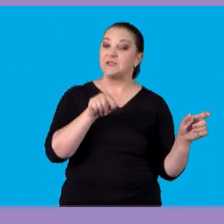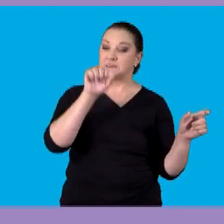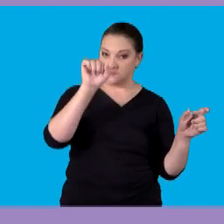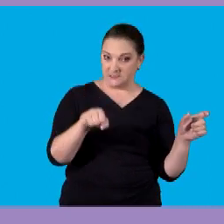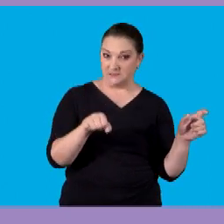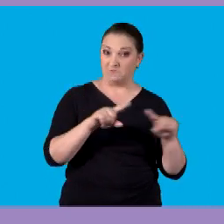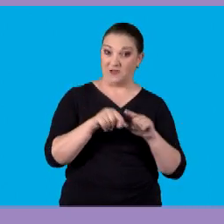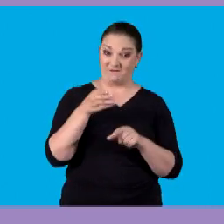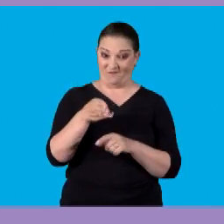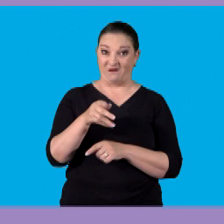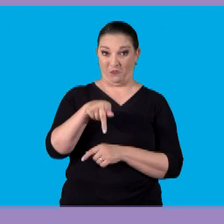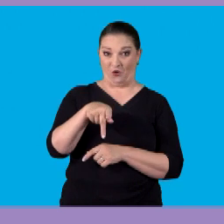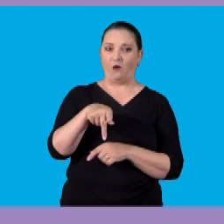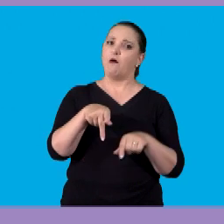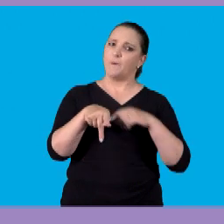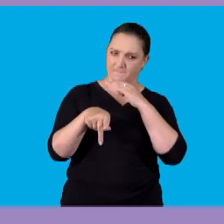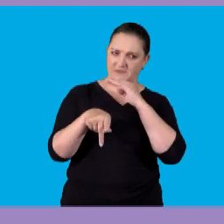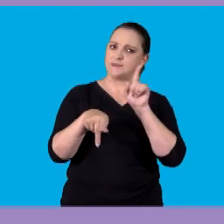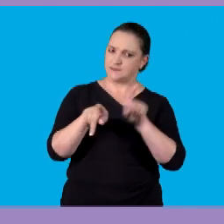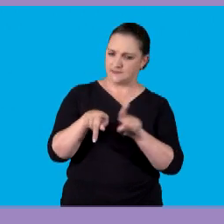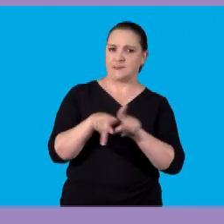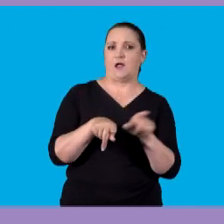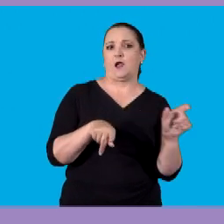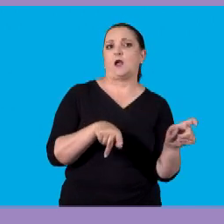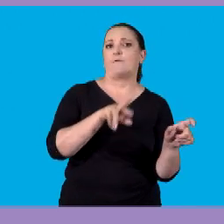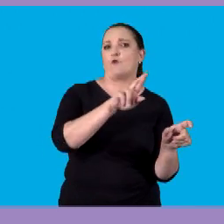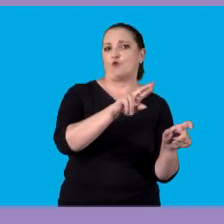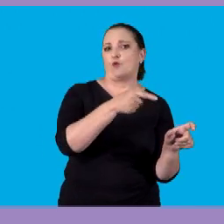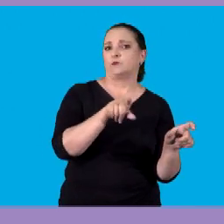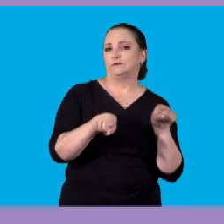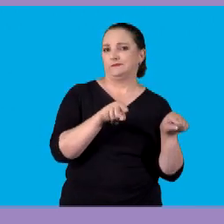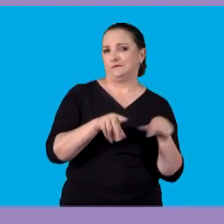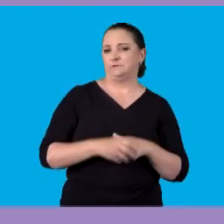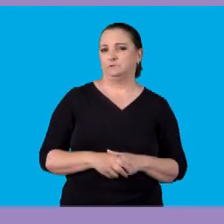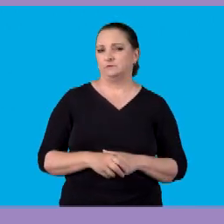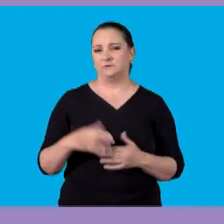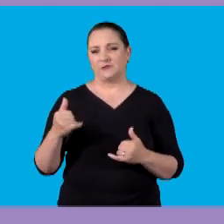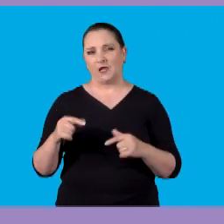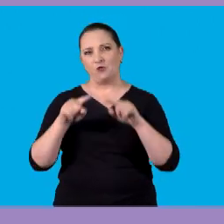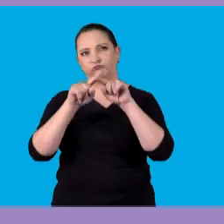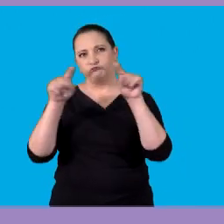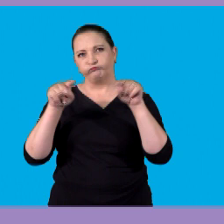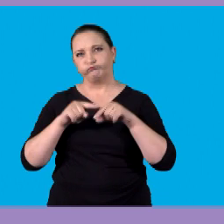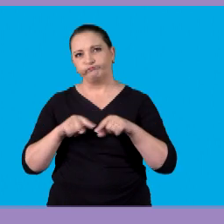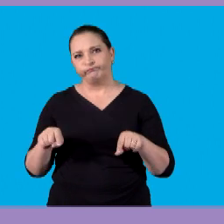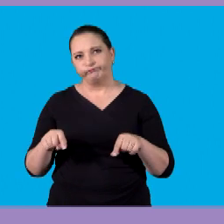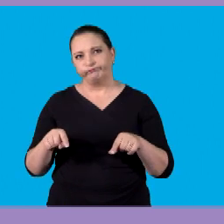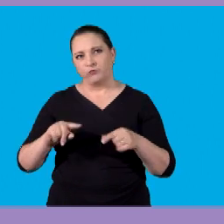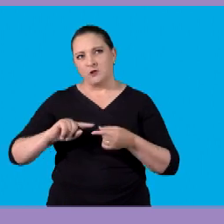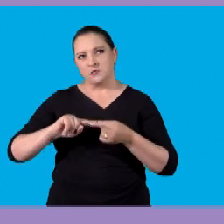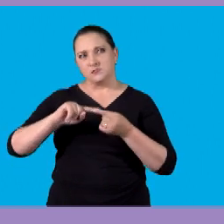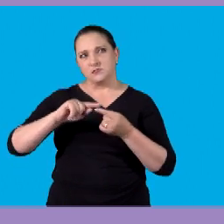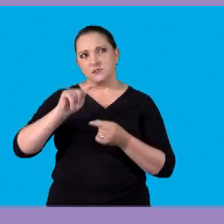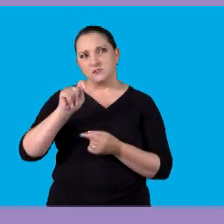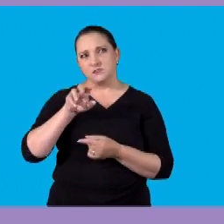to a parallelogram, that means it applies to a rhombus as well. What about a trapezium? Does it have